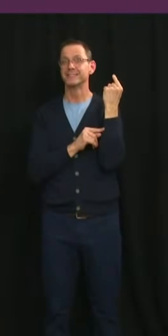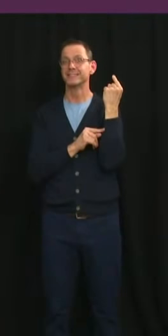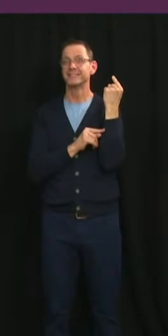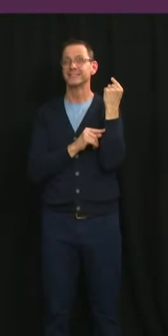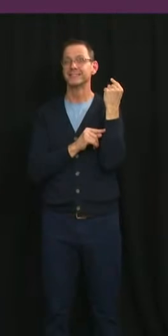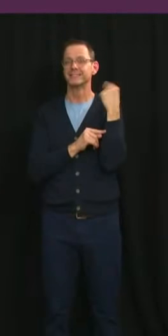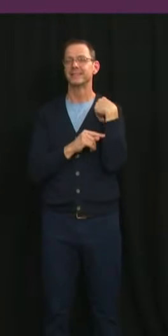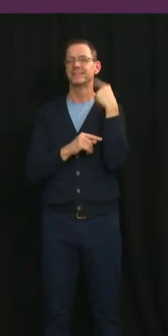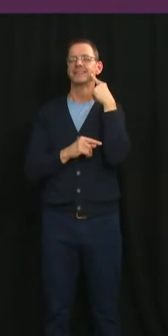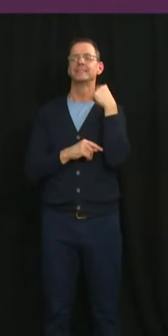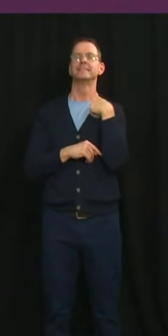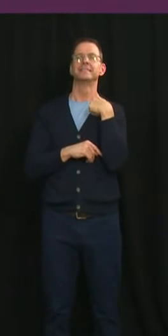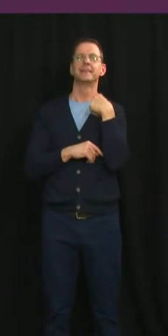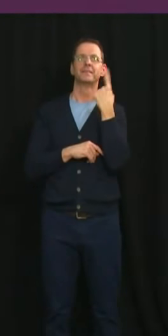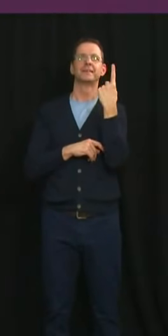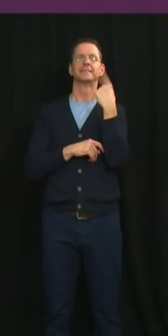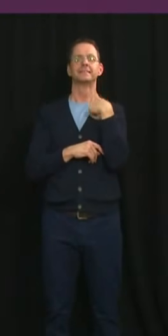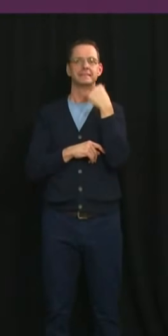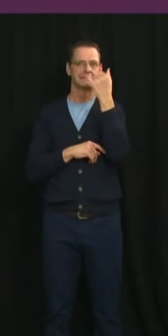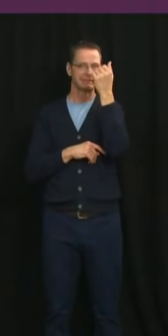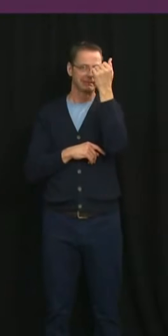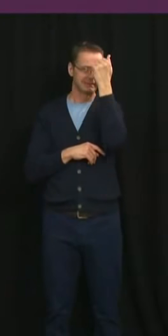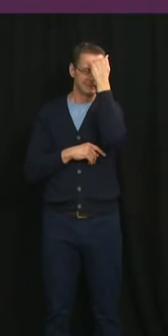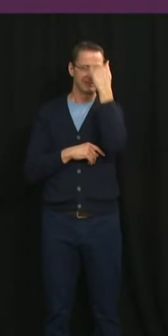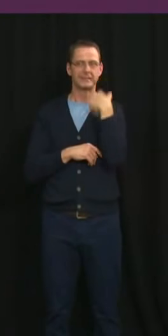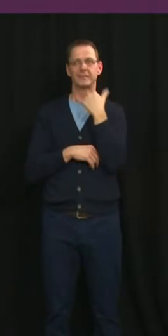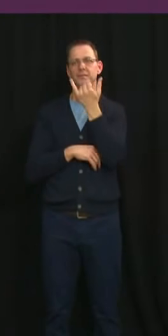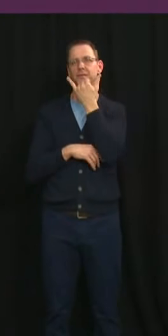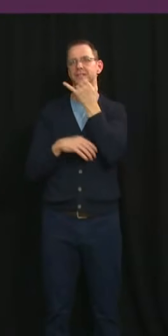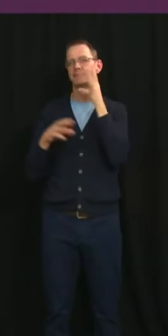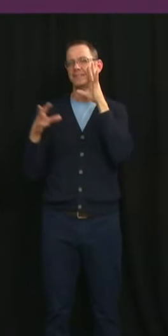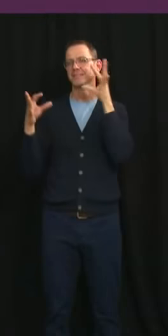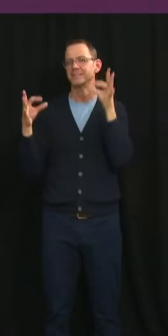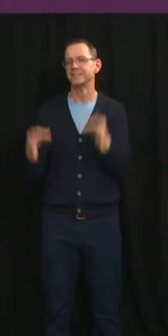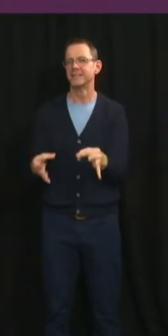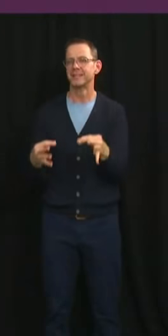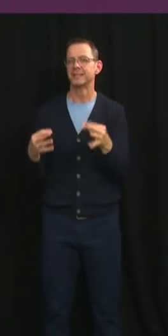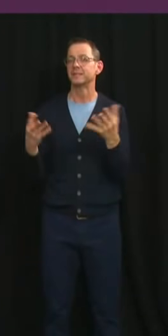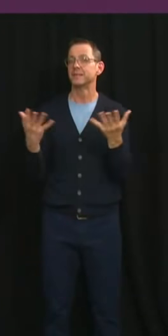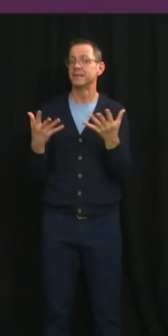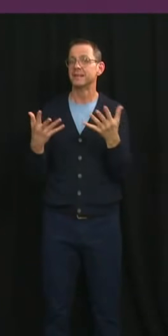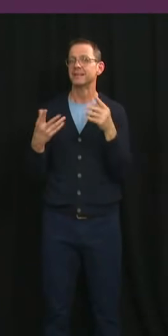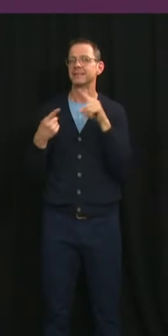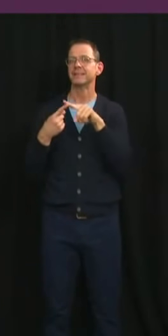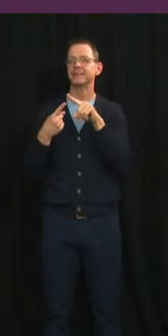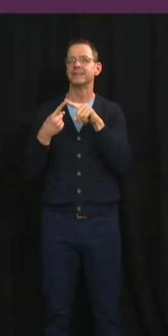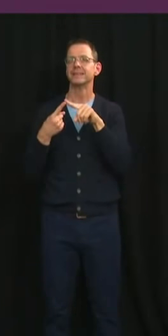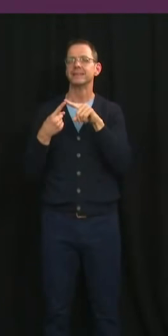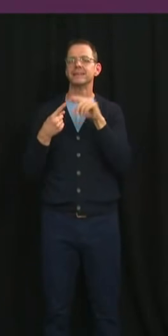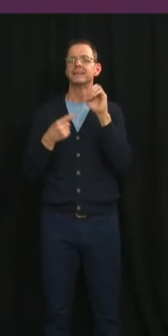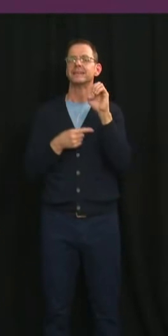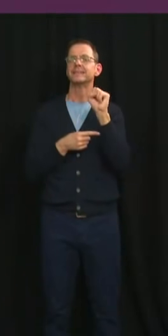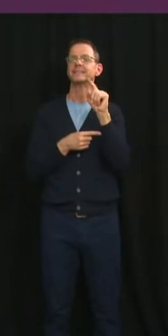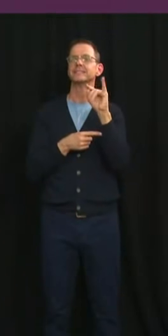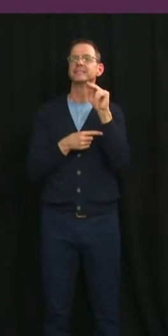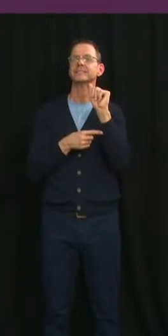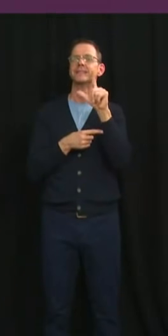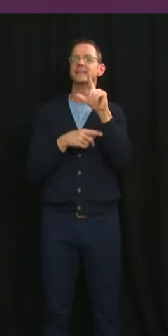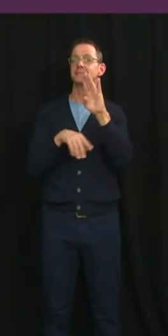essential and non-essential businesses. Of course, every business is essential for the people who work there, and that resulted in,